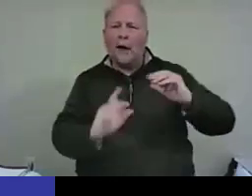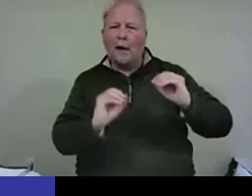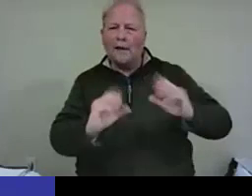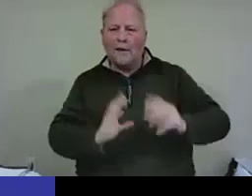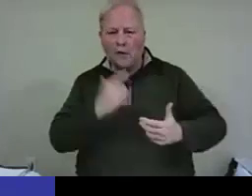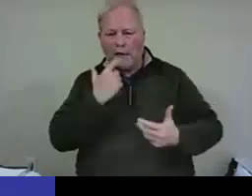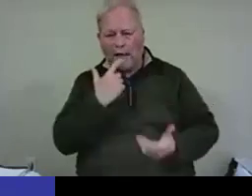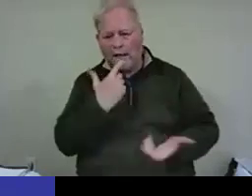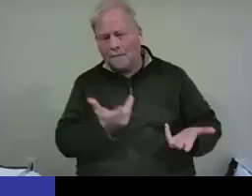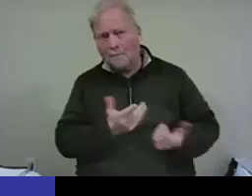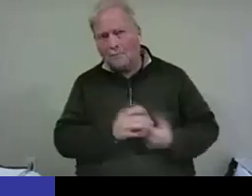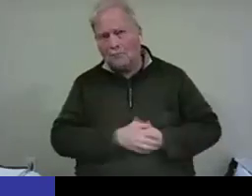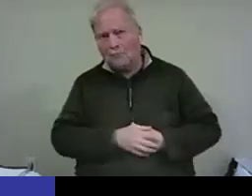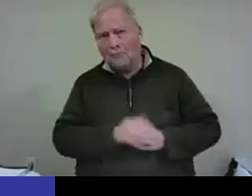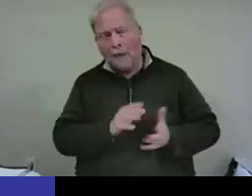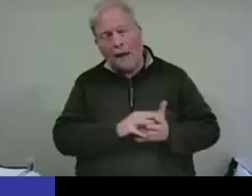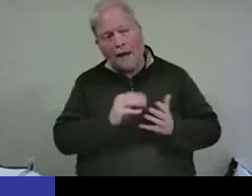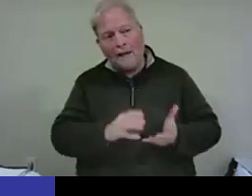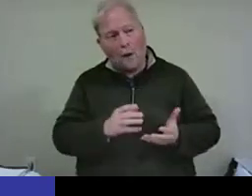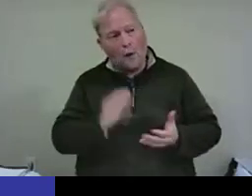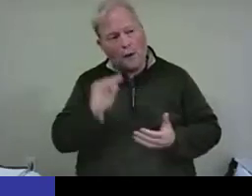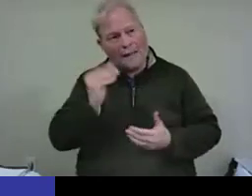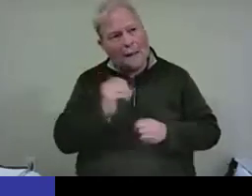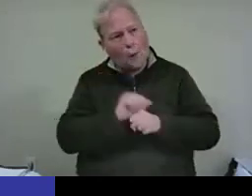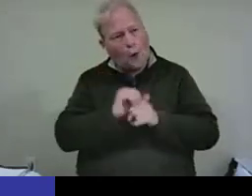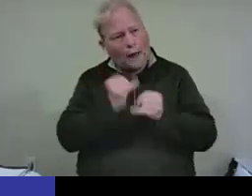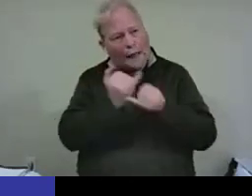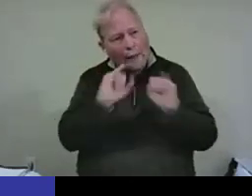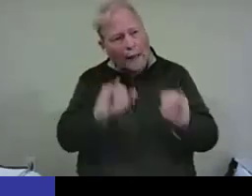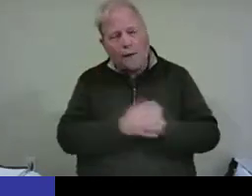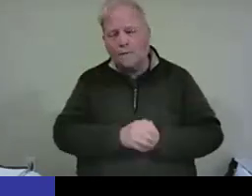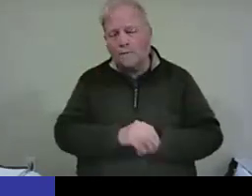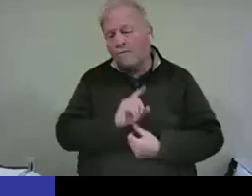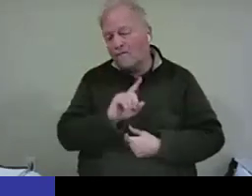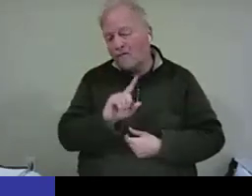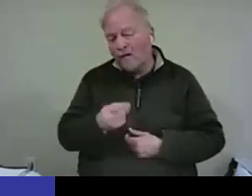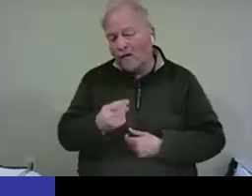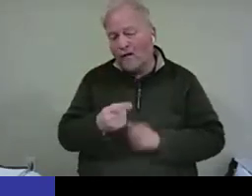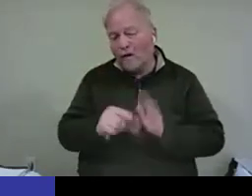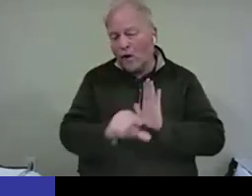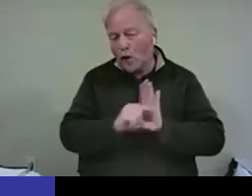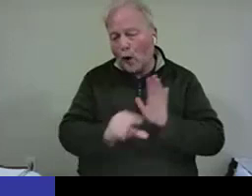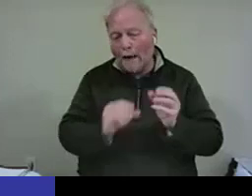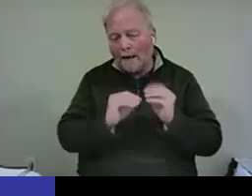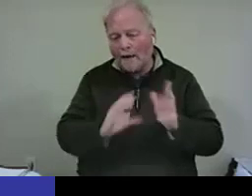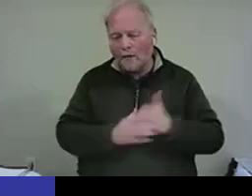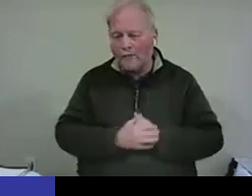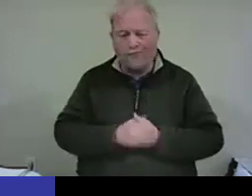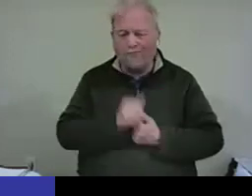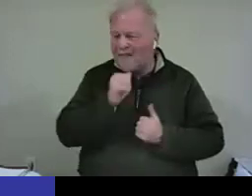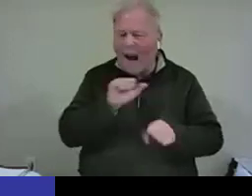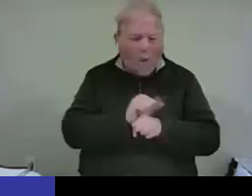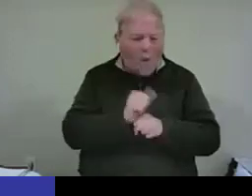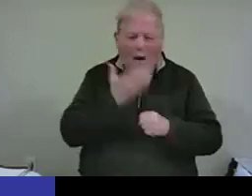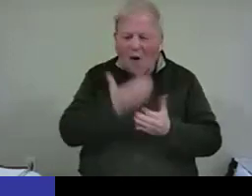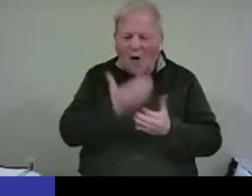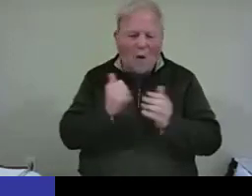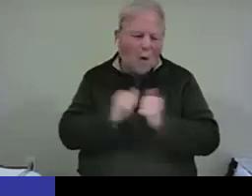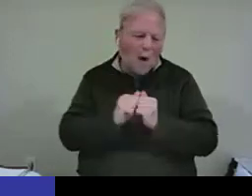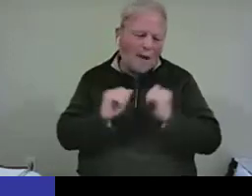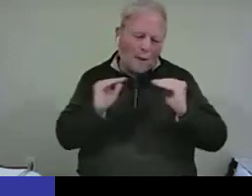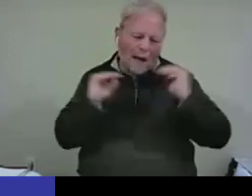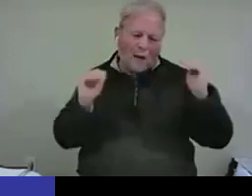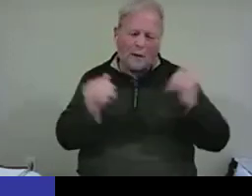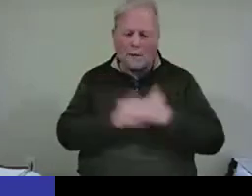student seems to prefer to work independently, when their first grade teacher says, well, they don't work very well with their peers. Their second grade teacher might